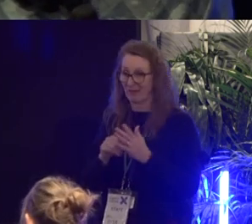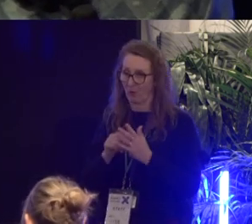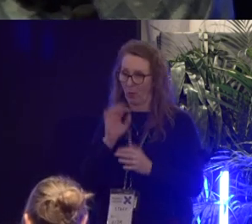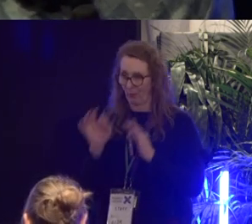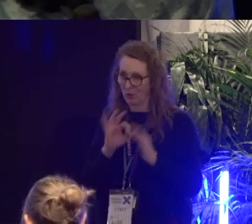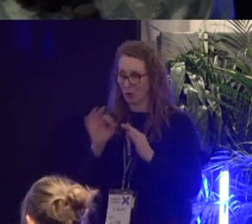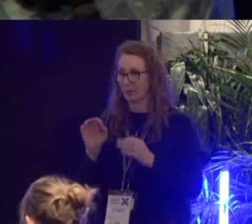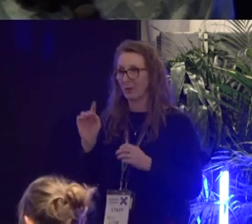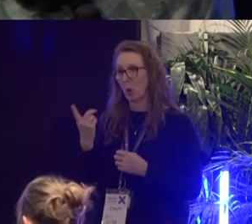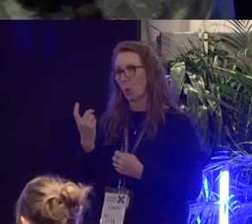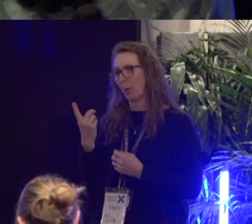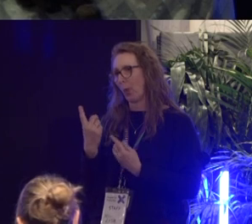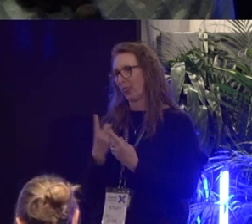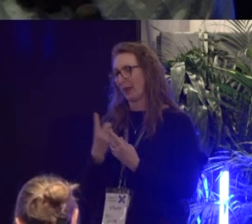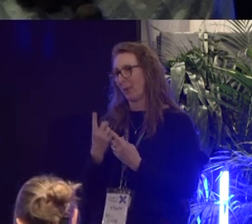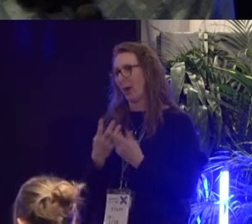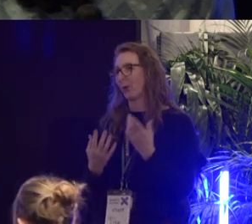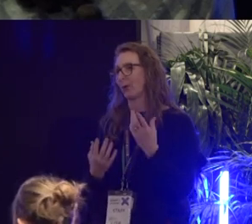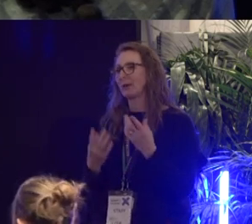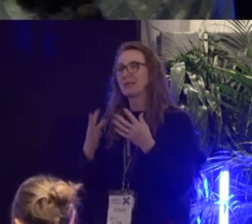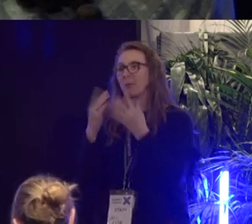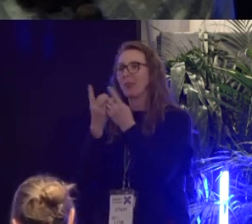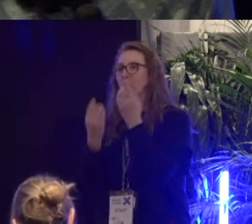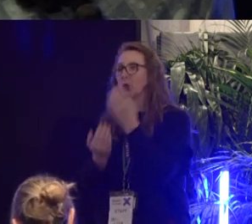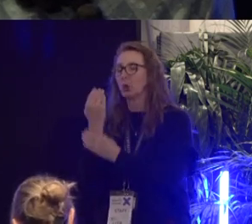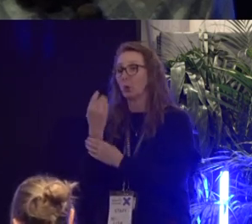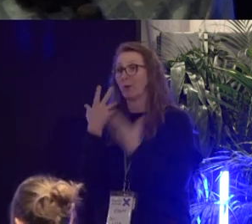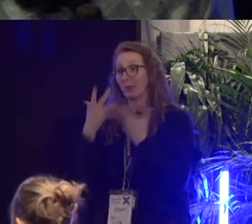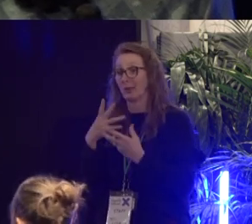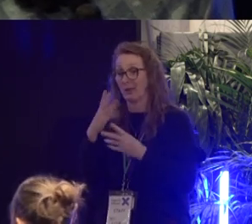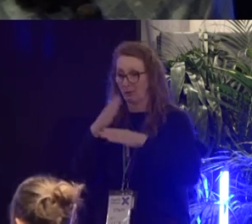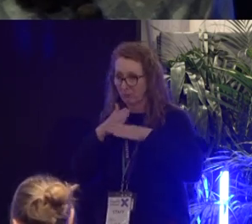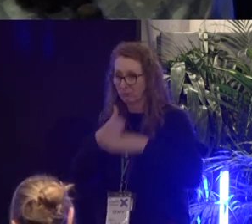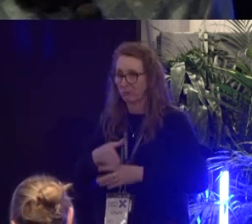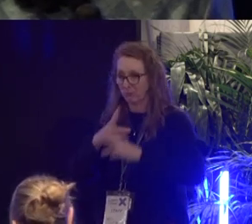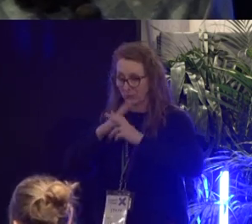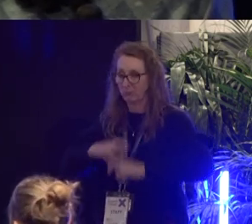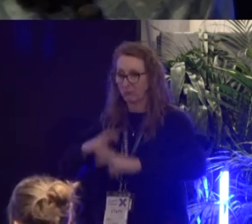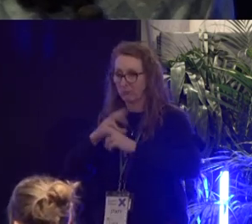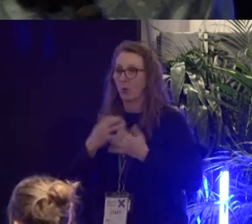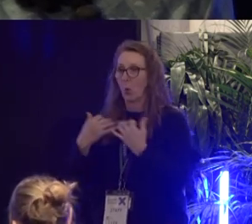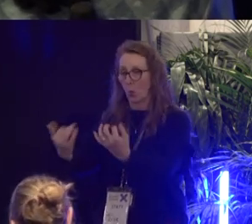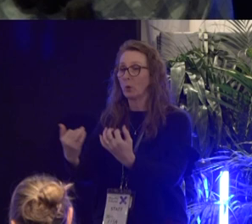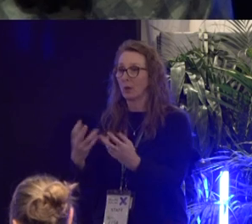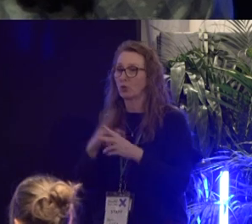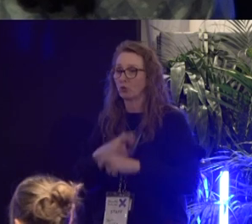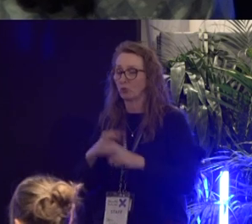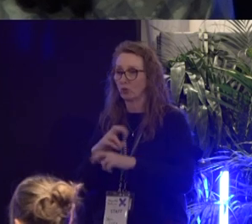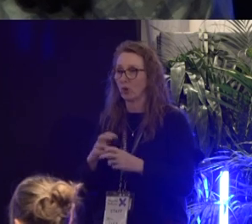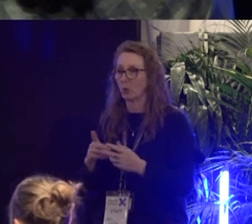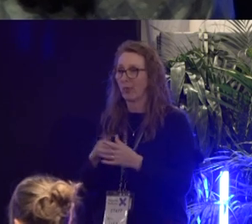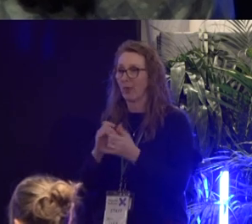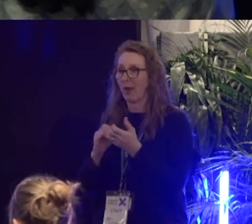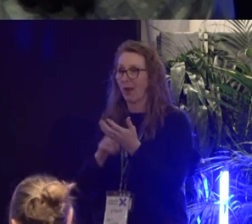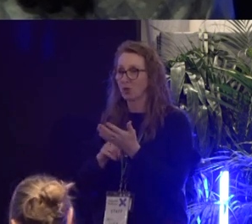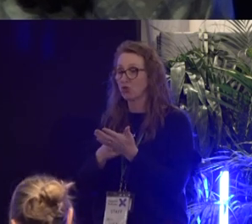Just like one more thing about novelty. I worked on a research project, sort of audience research, with Astrid Briel and